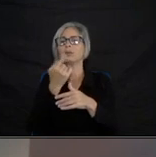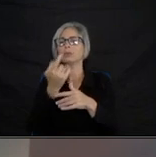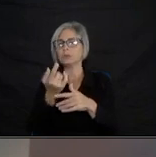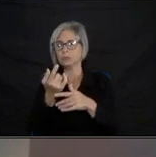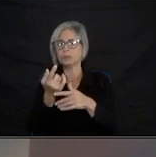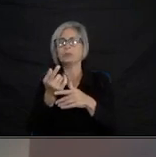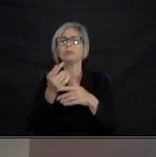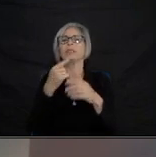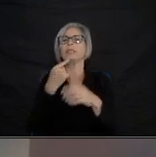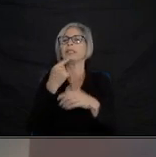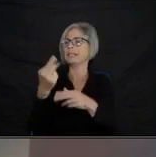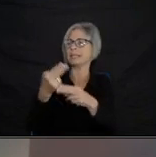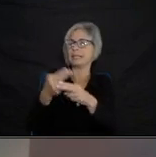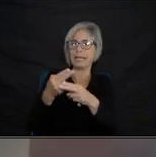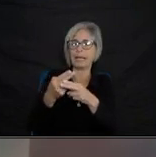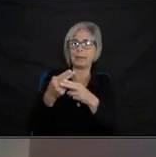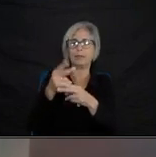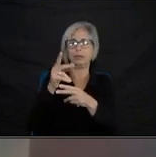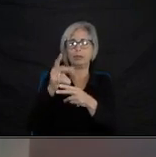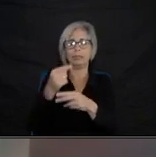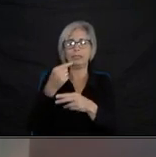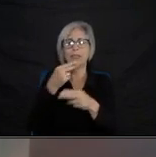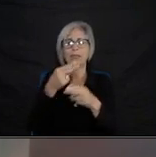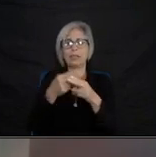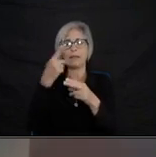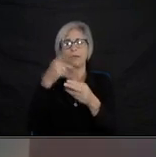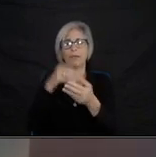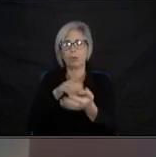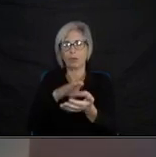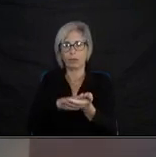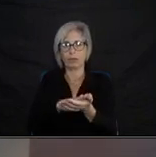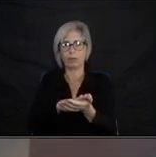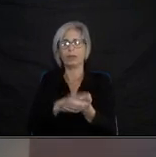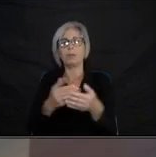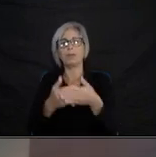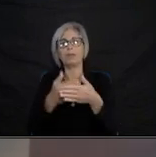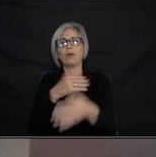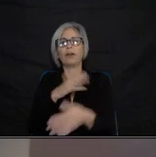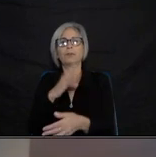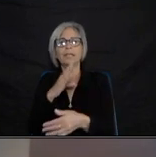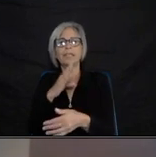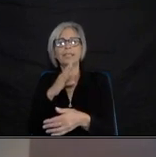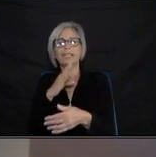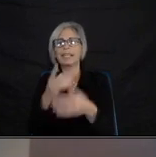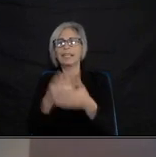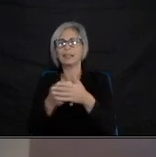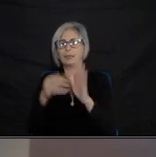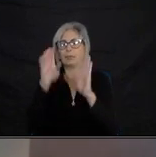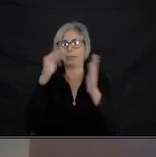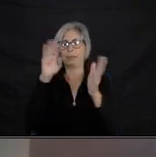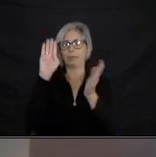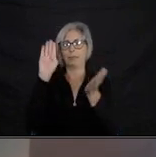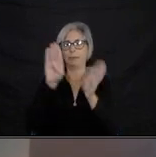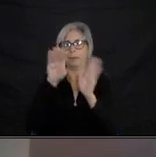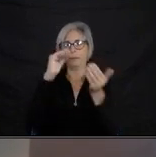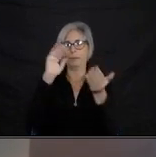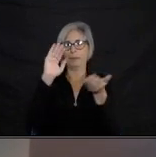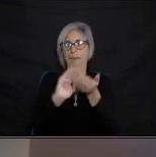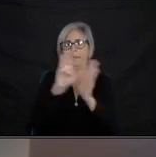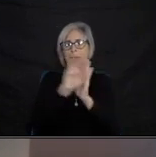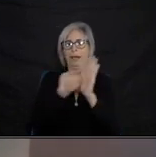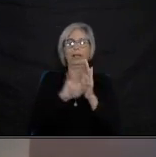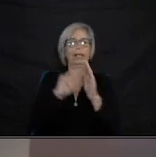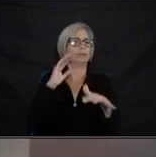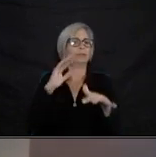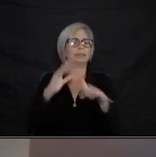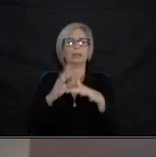audio, at which time the speaker should state their name for the record. Before speaking, please take steps to minimize any sources of background noise and speak